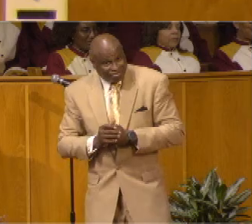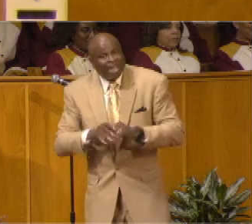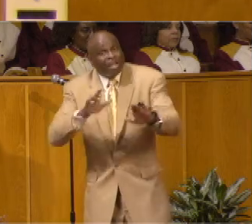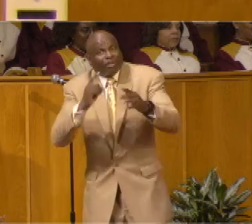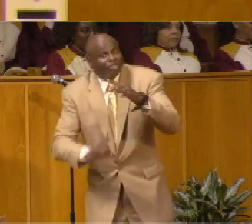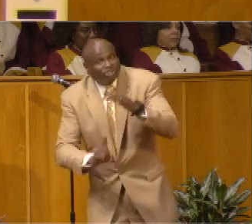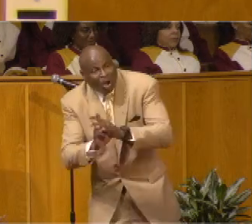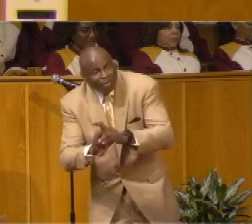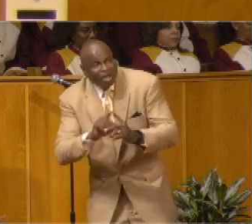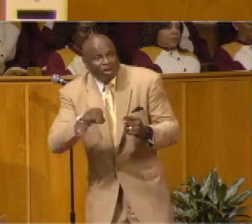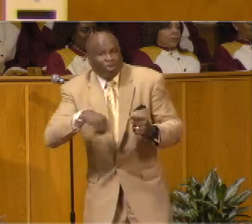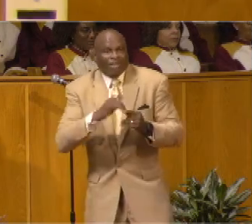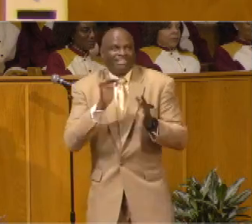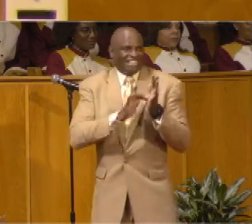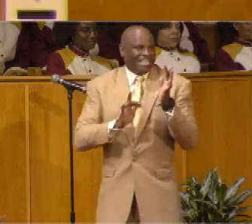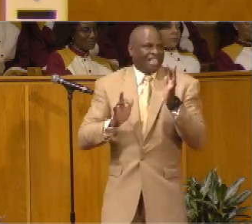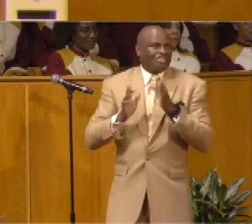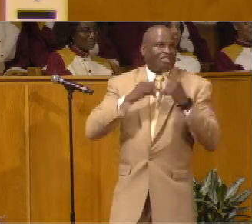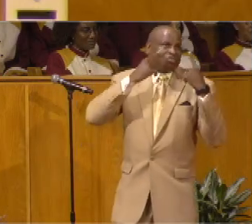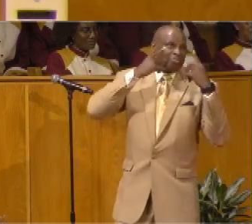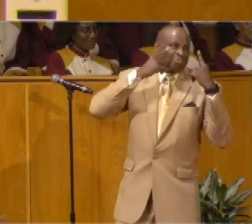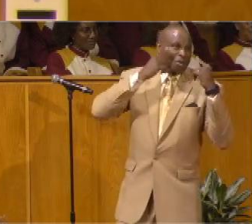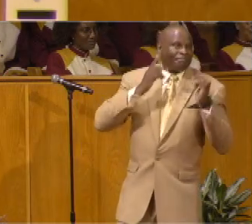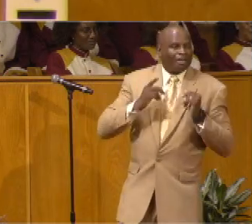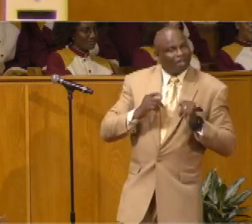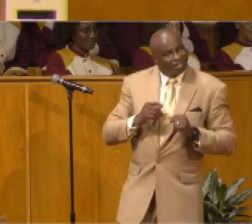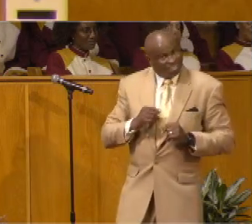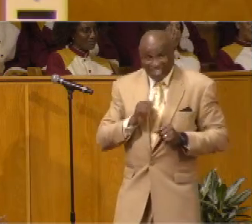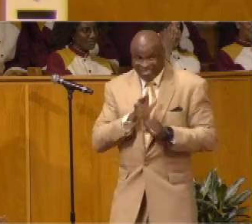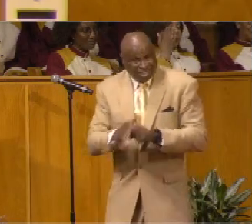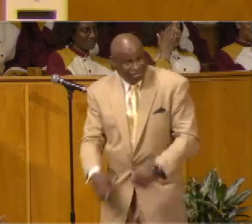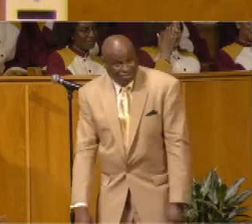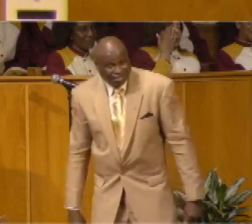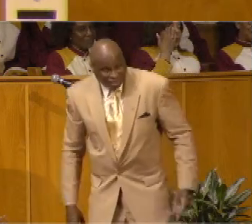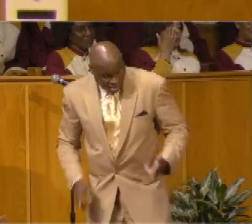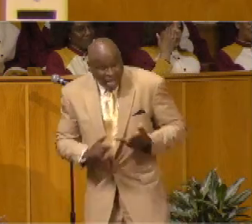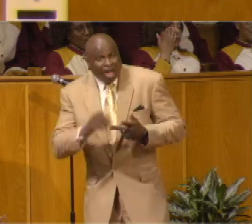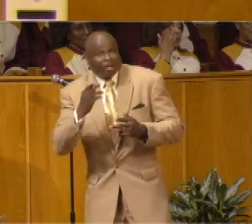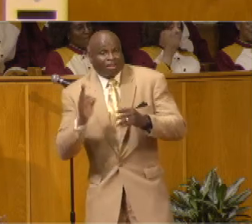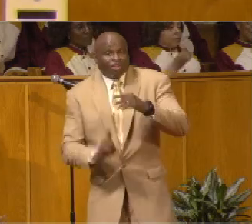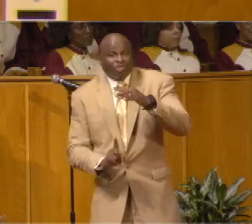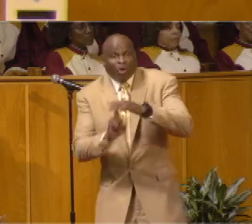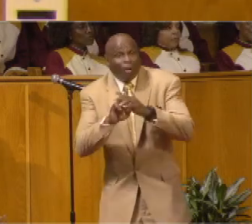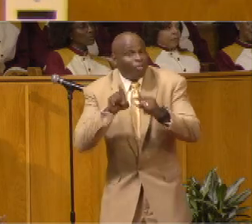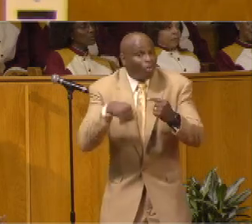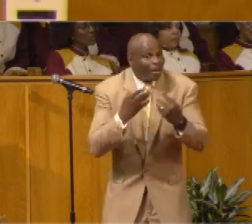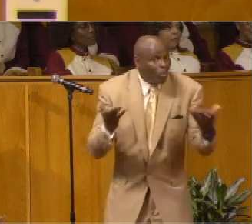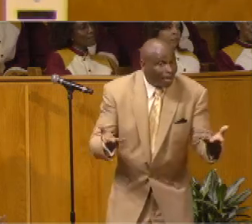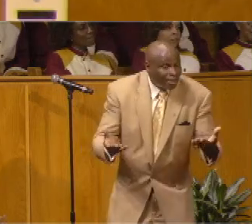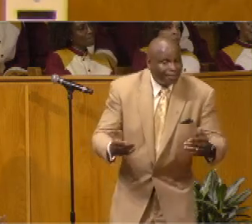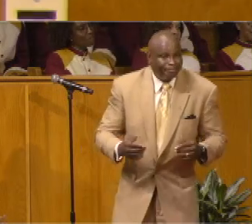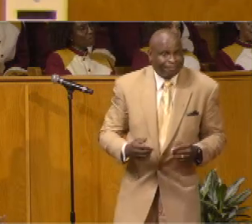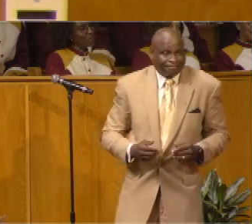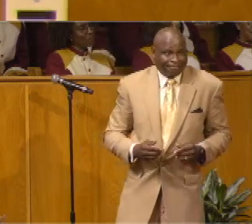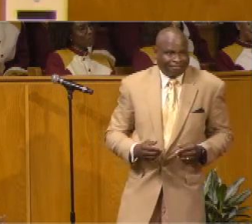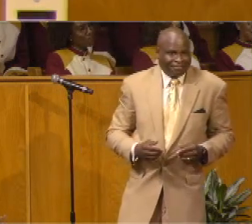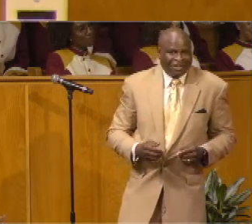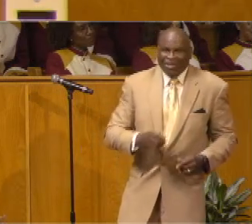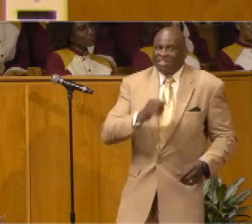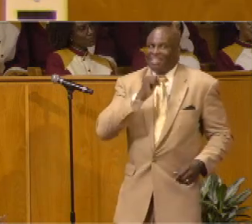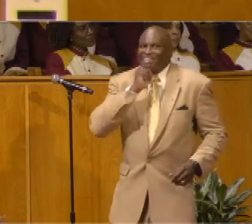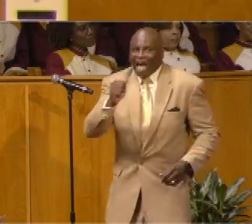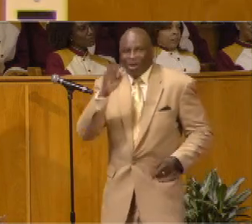Intercession doesn't come with Jesus wept prayers. Intercession only comes to those who are